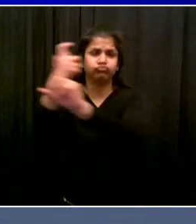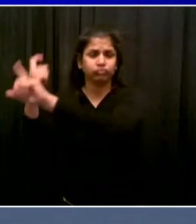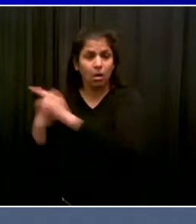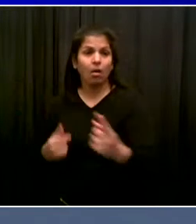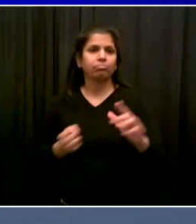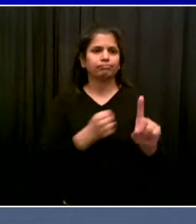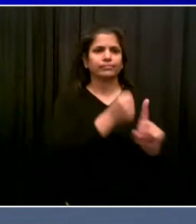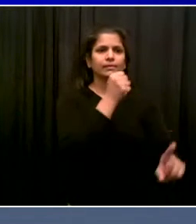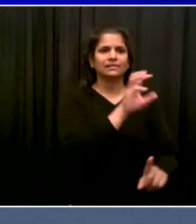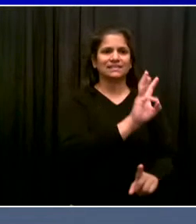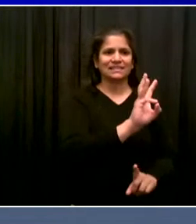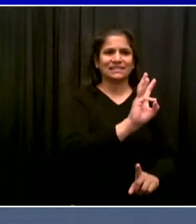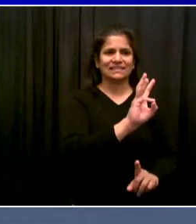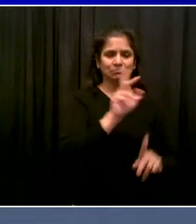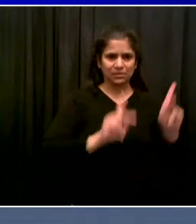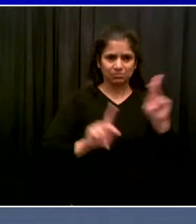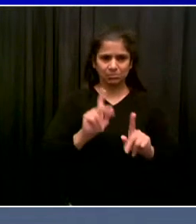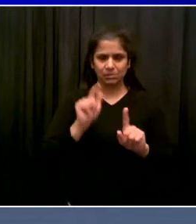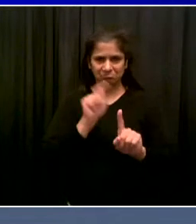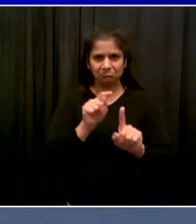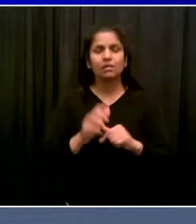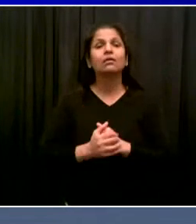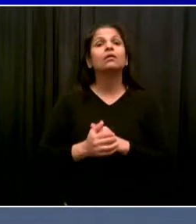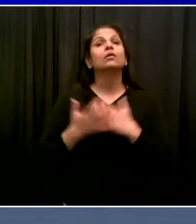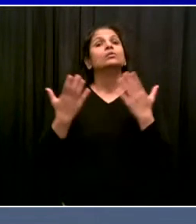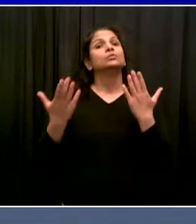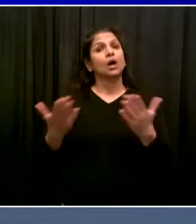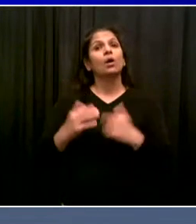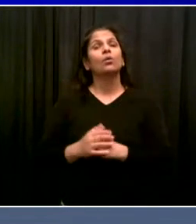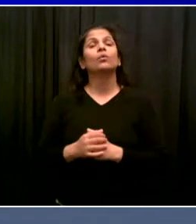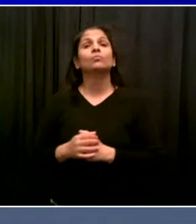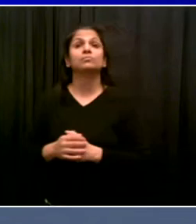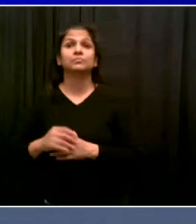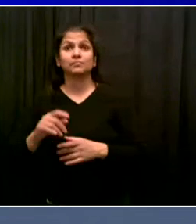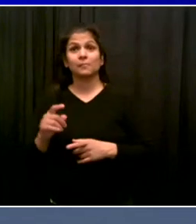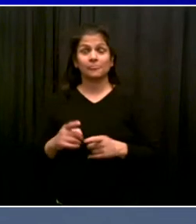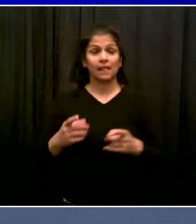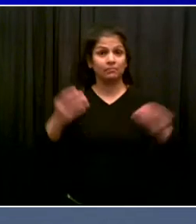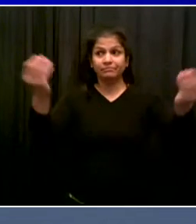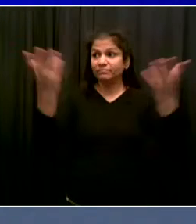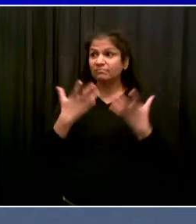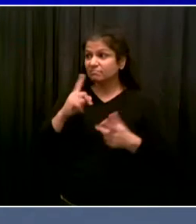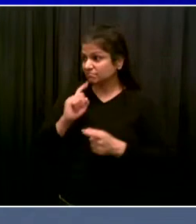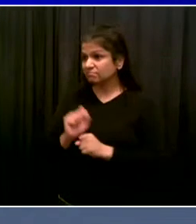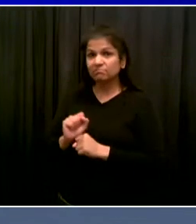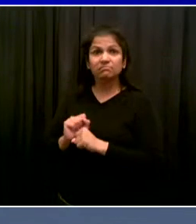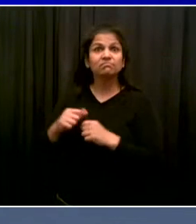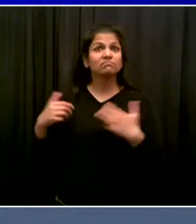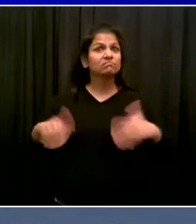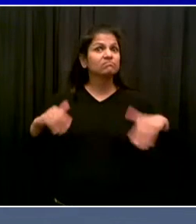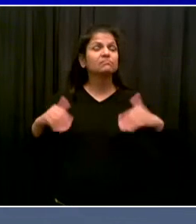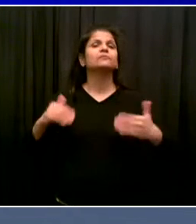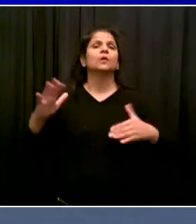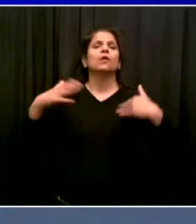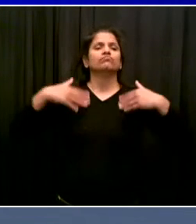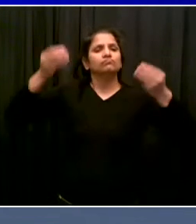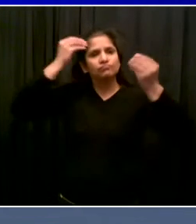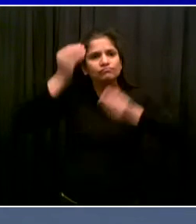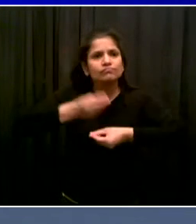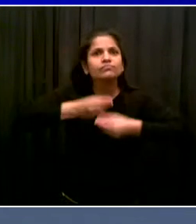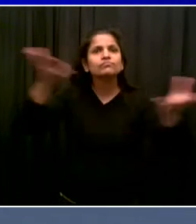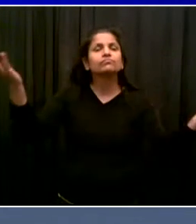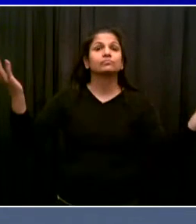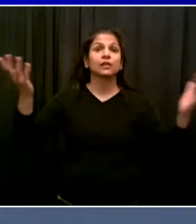So here in the city, we're immediately pausing all Johnson & Johnson vaccinations. Every